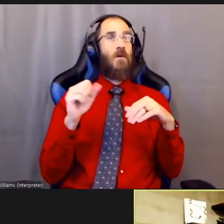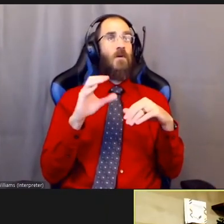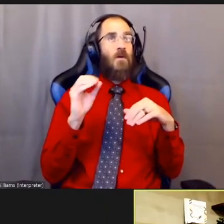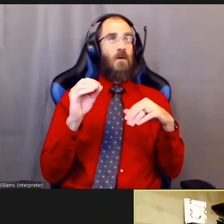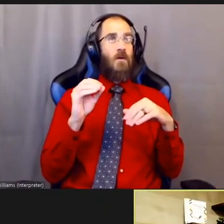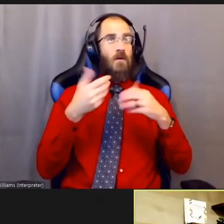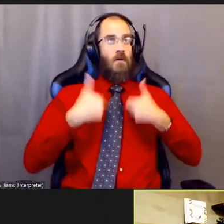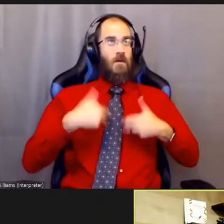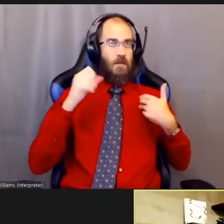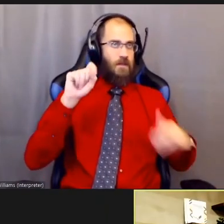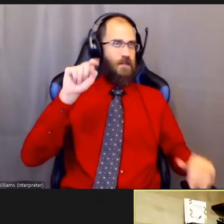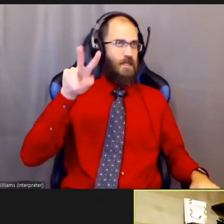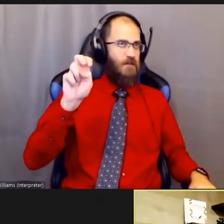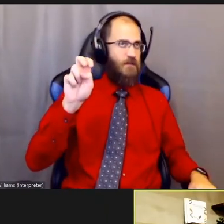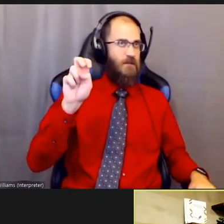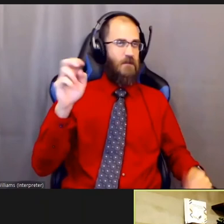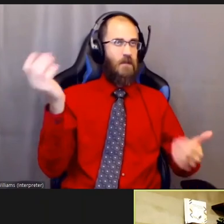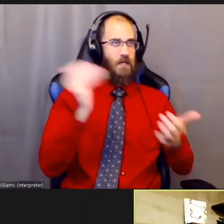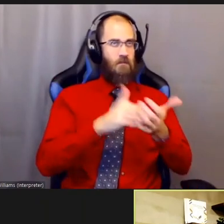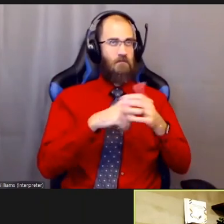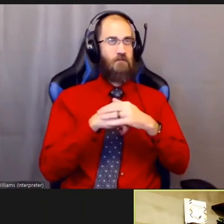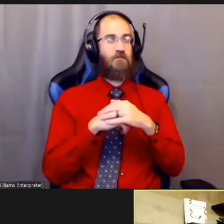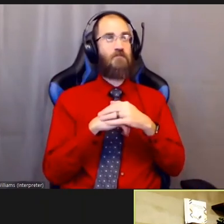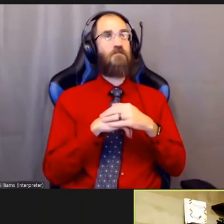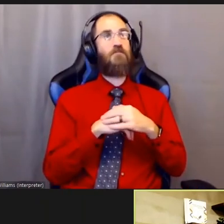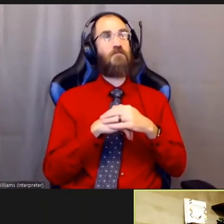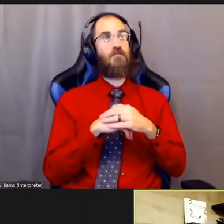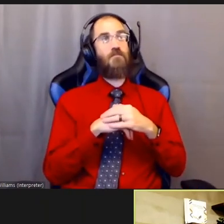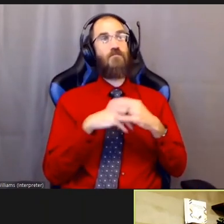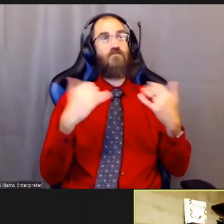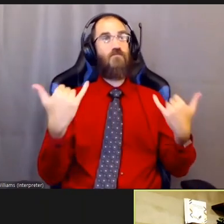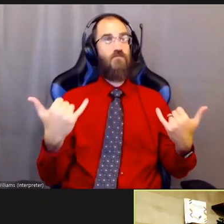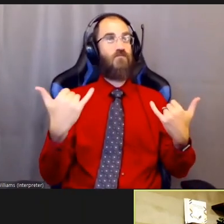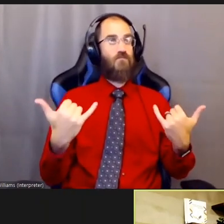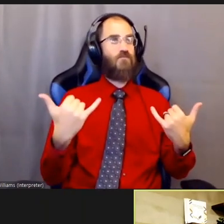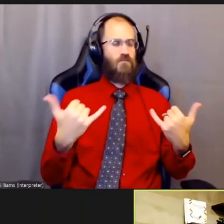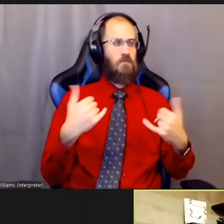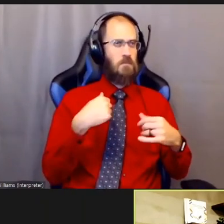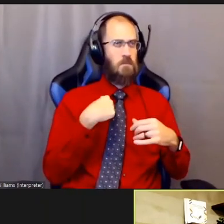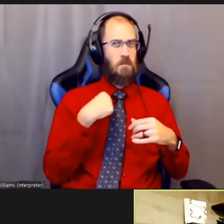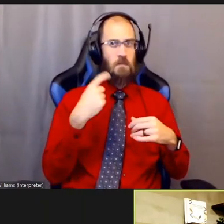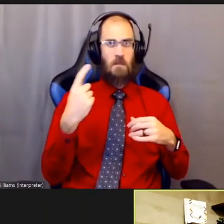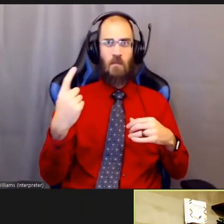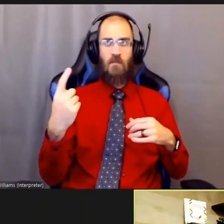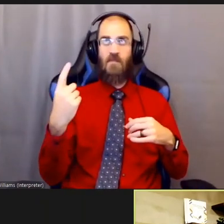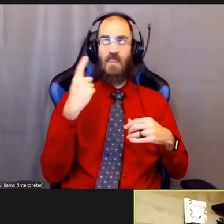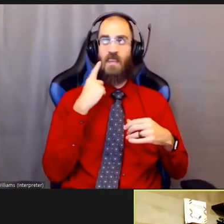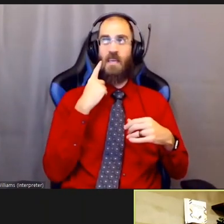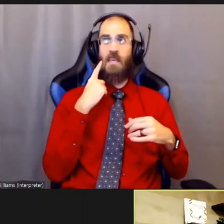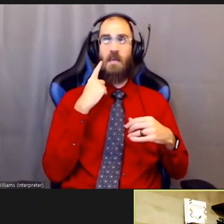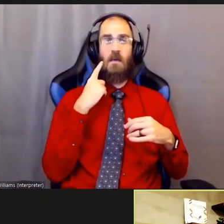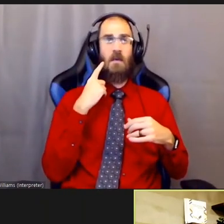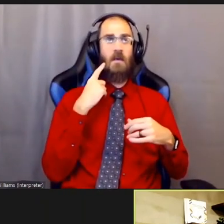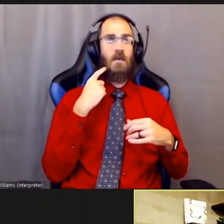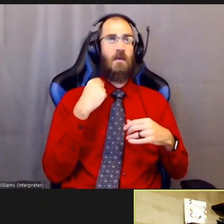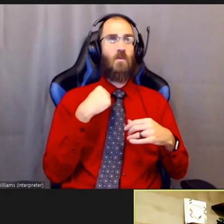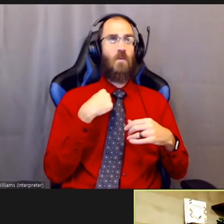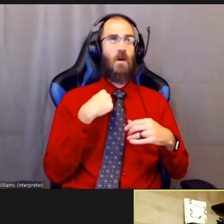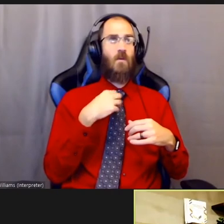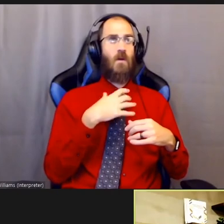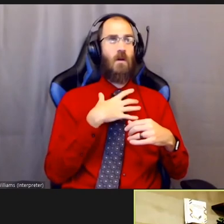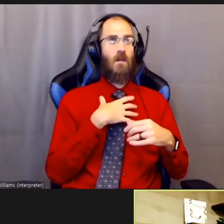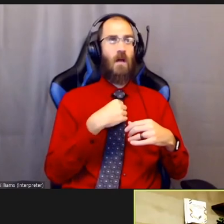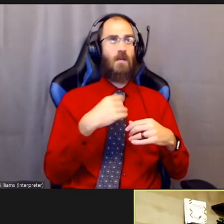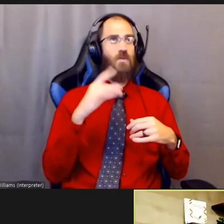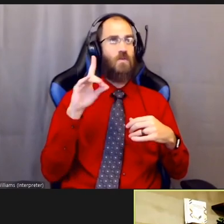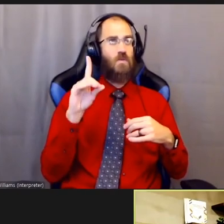This is Steve back again. At this moment, I think what I'd like to do is just